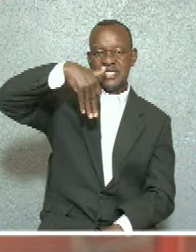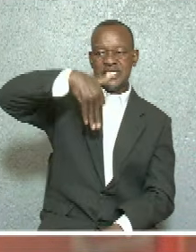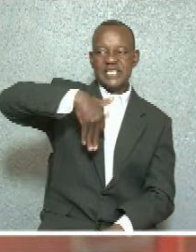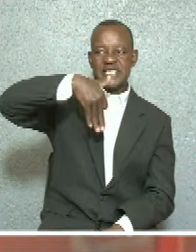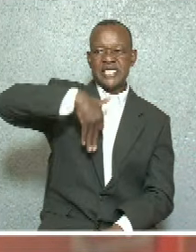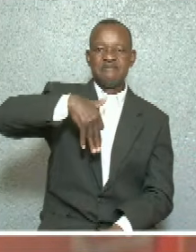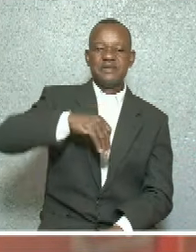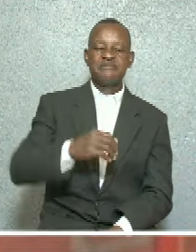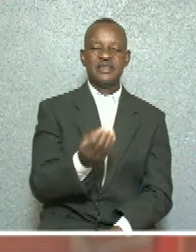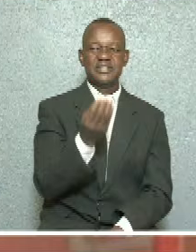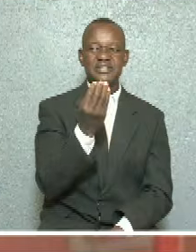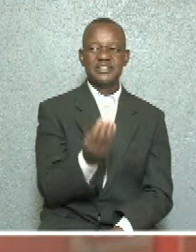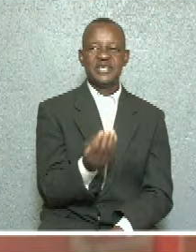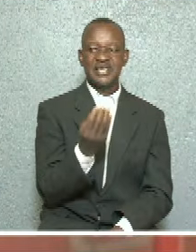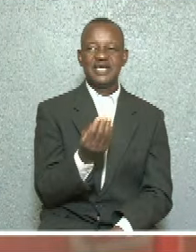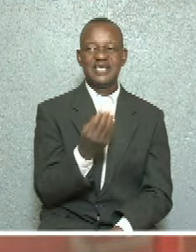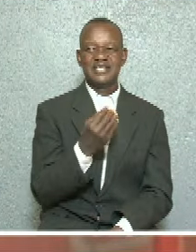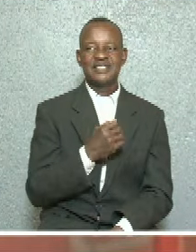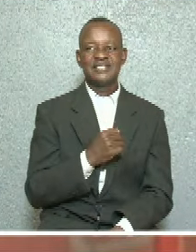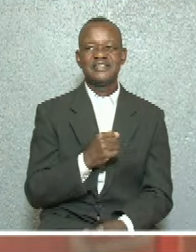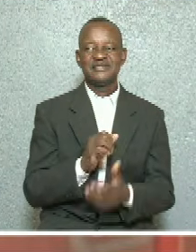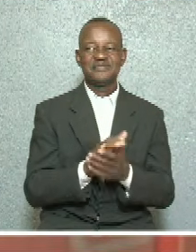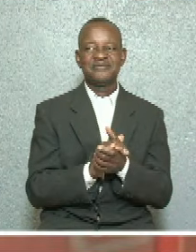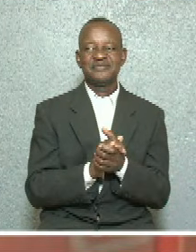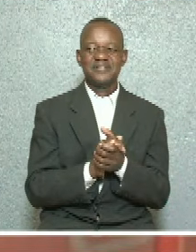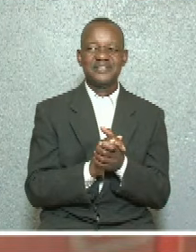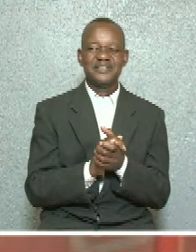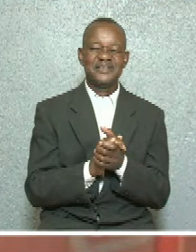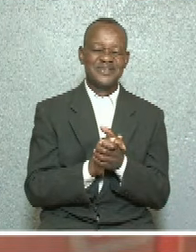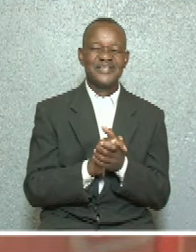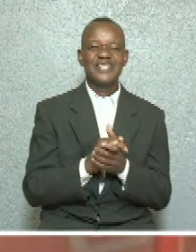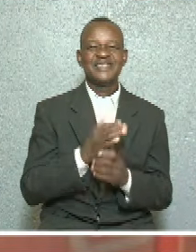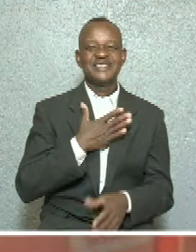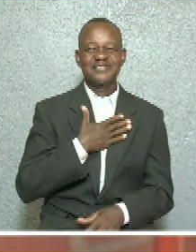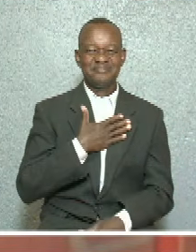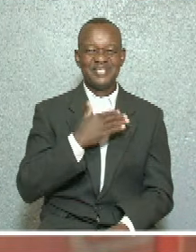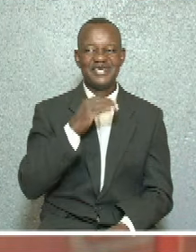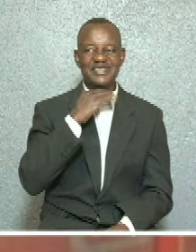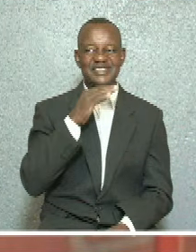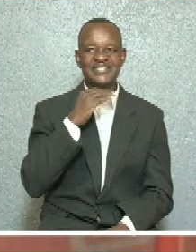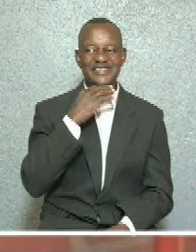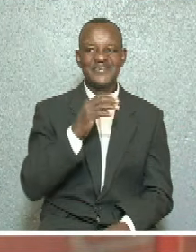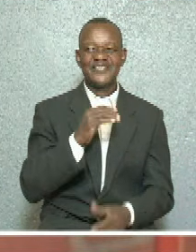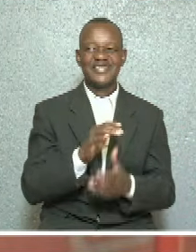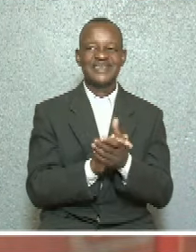Yeah, I think I'm running out of words, but that is my story. So in honor of the